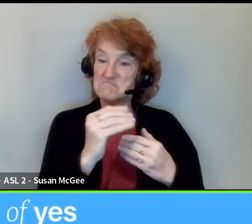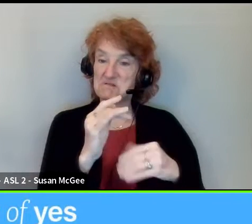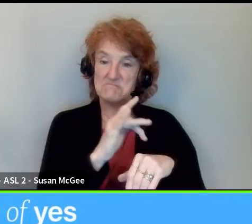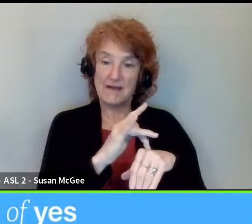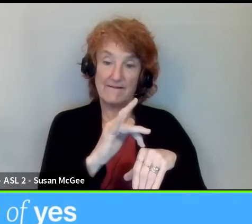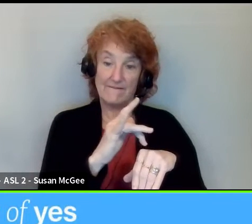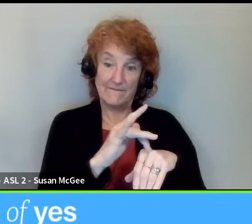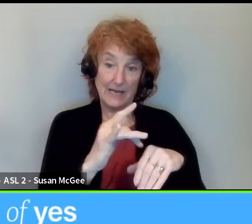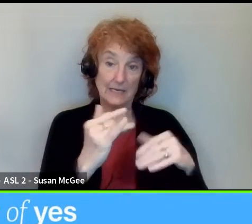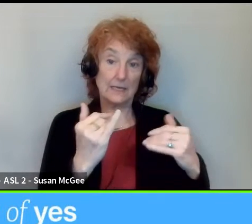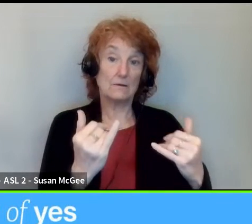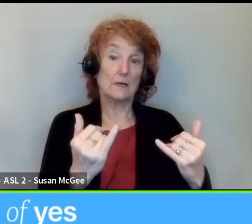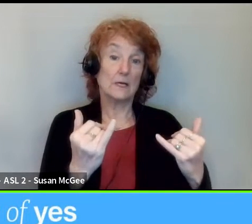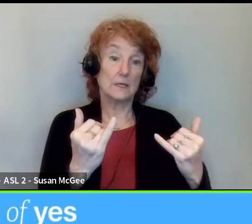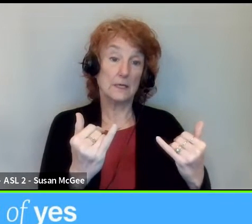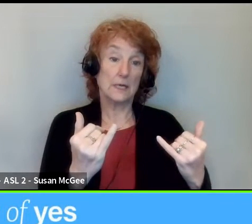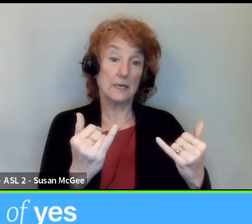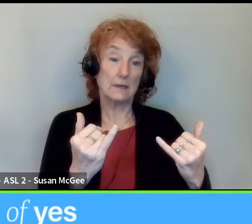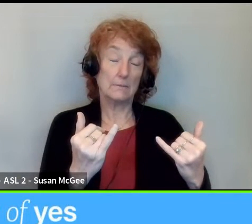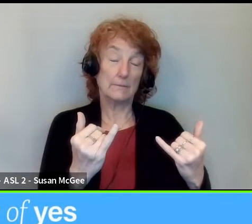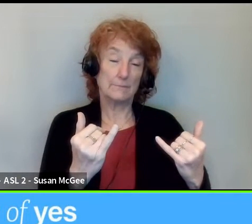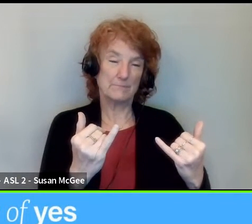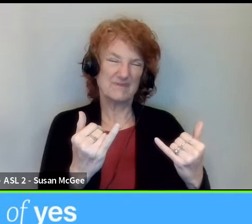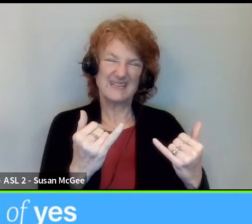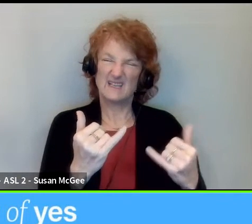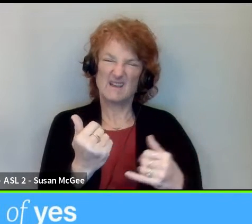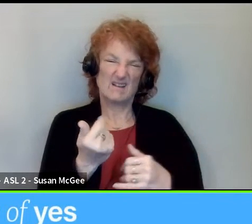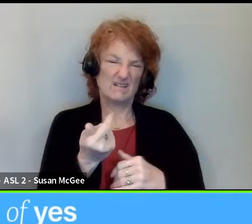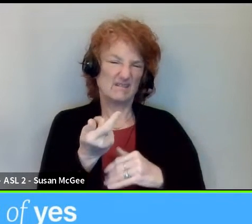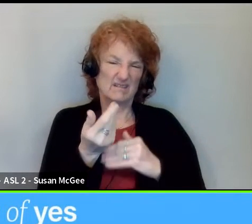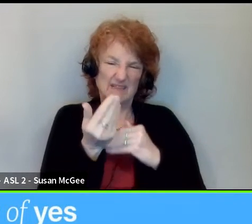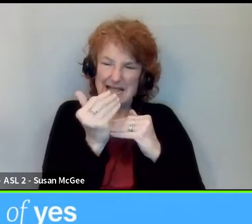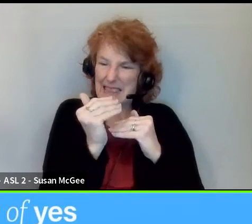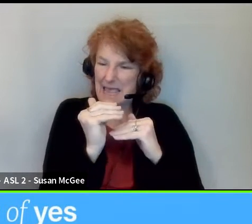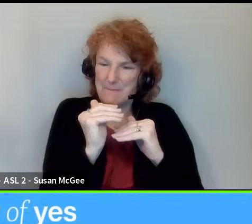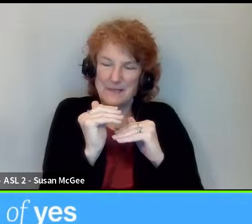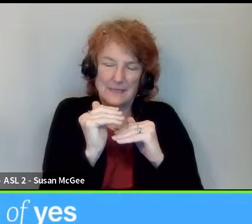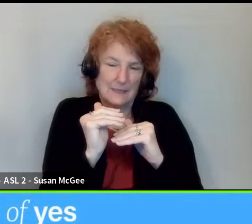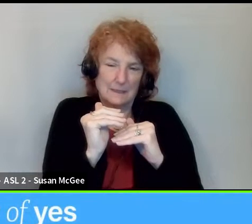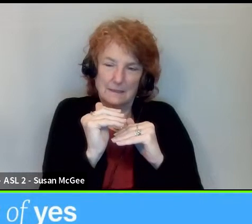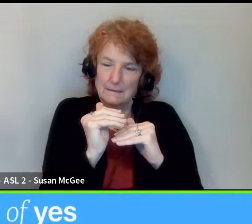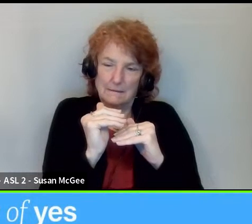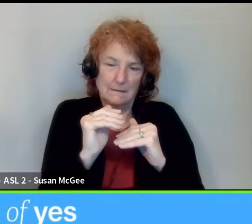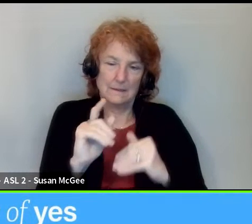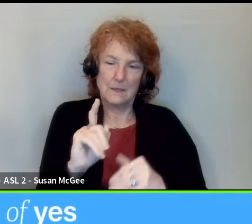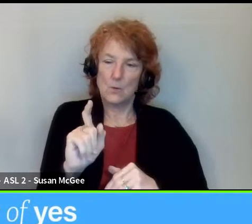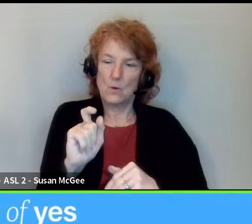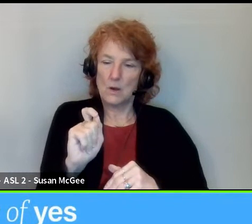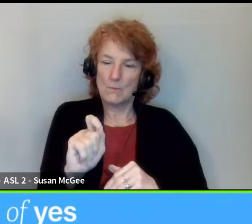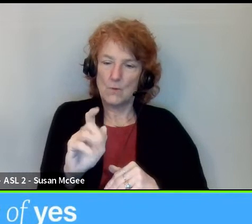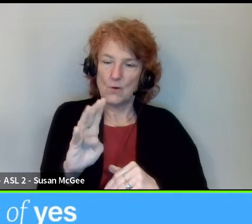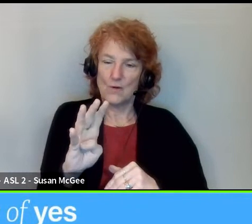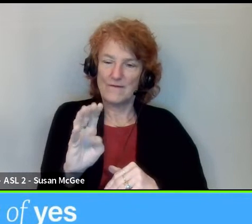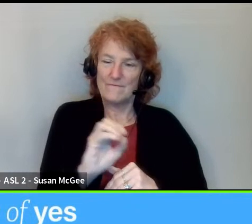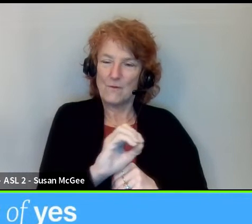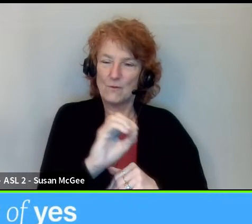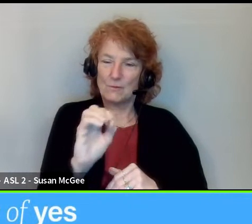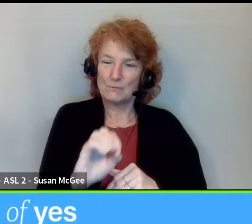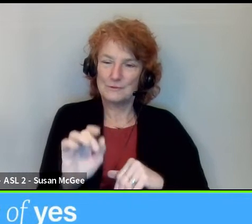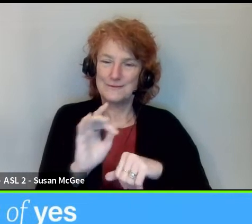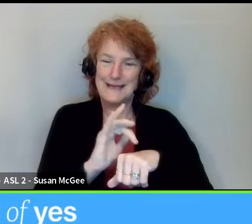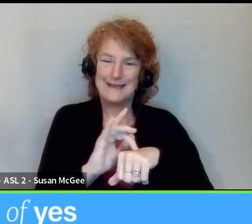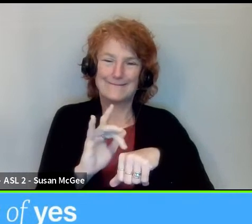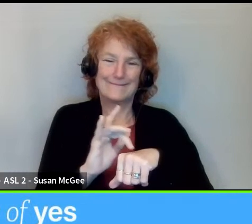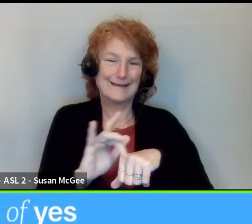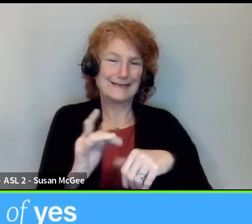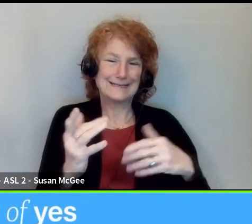what we're doing for those, we think that's actually very limited. There's is a 1.4% vacancy rate, as we've mentioned a couple of times in the city right now, and